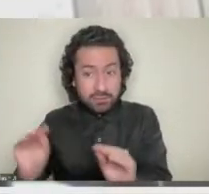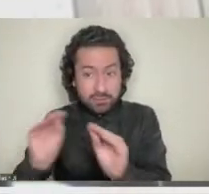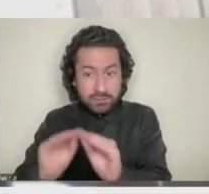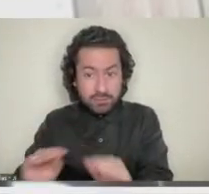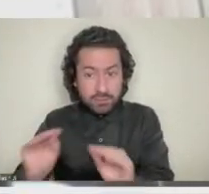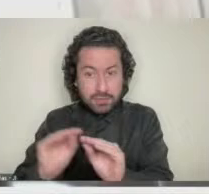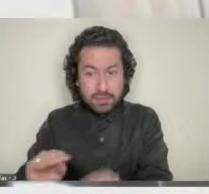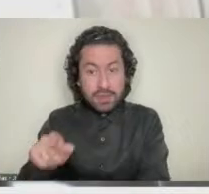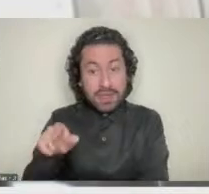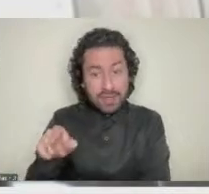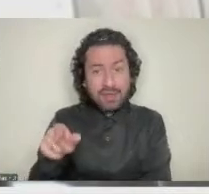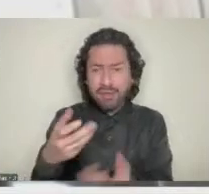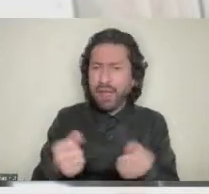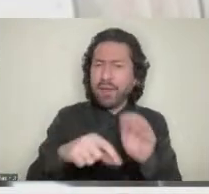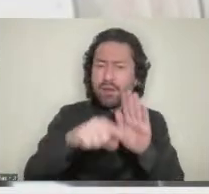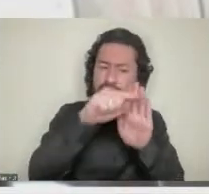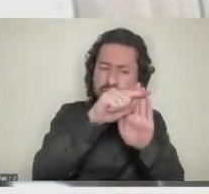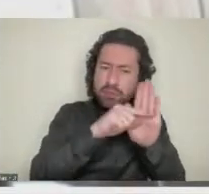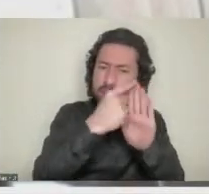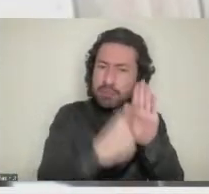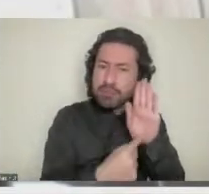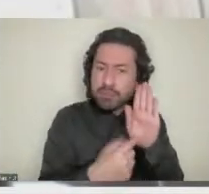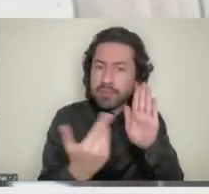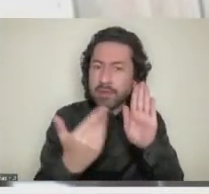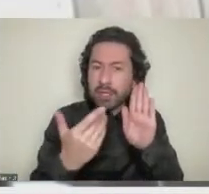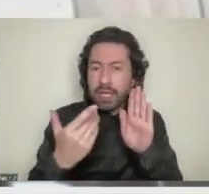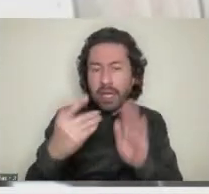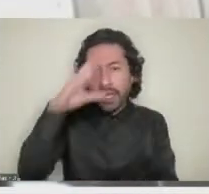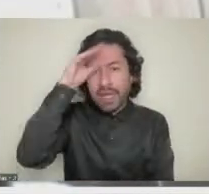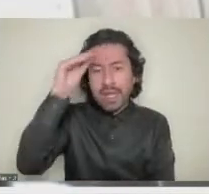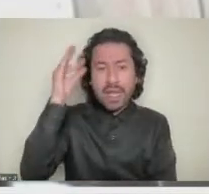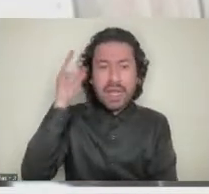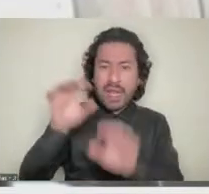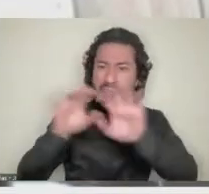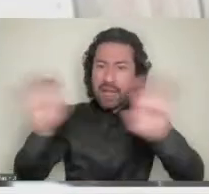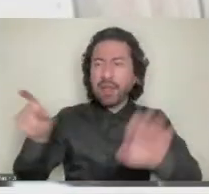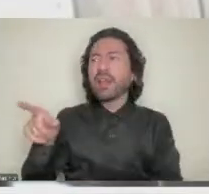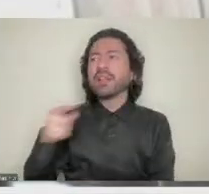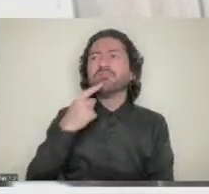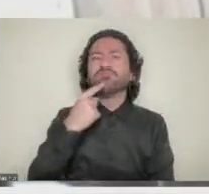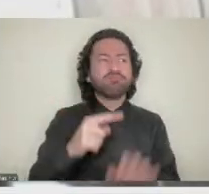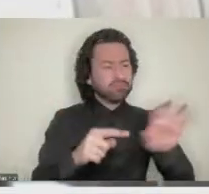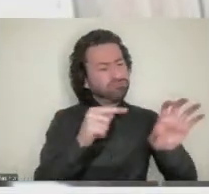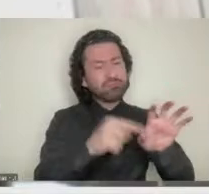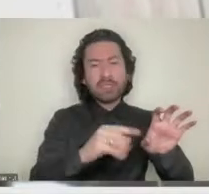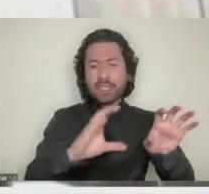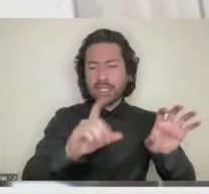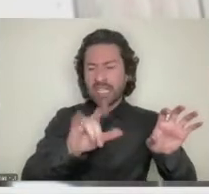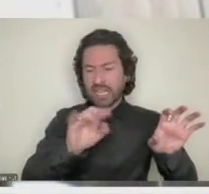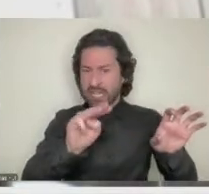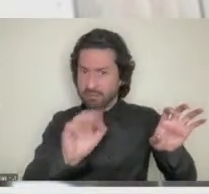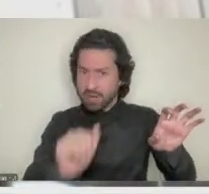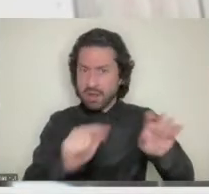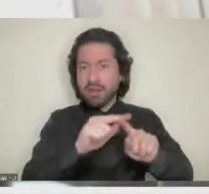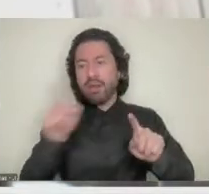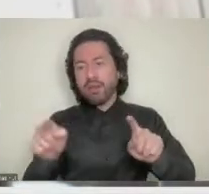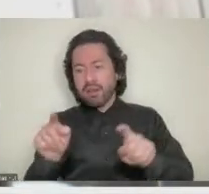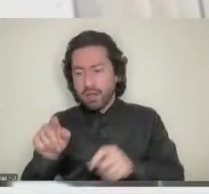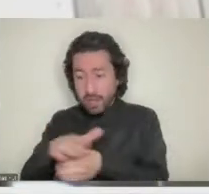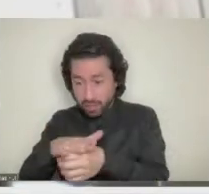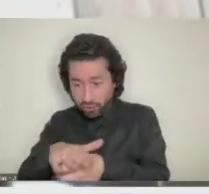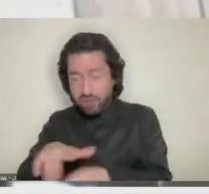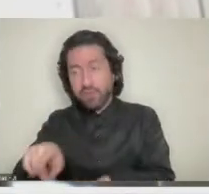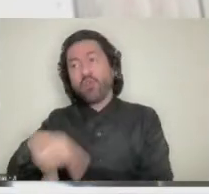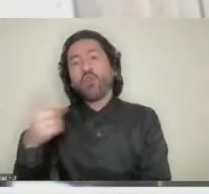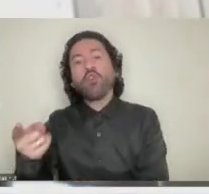Planning Institute, CITEAL, there are indicators by sex, by what they call climate, geographic area,